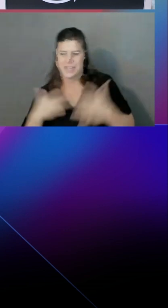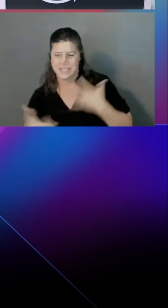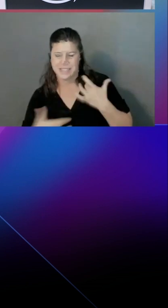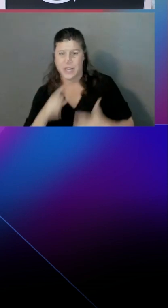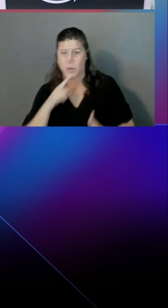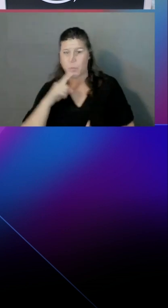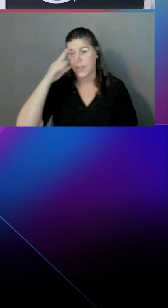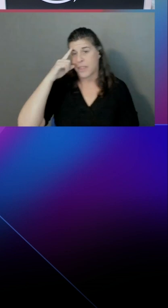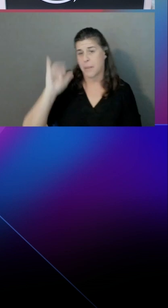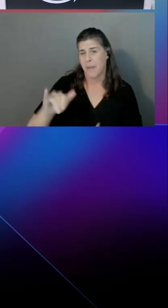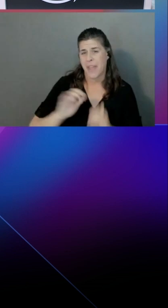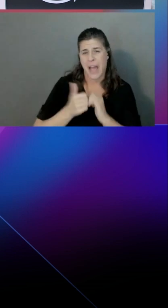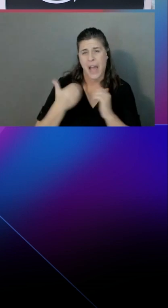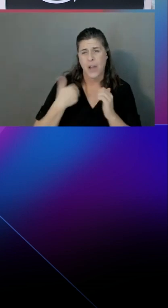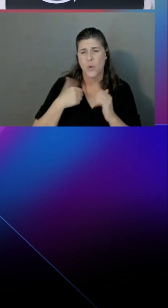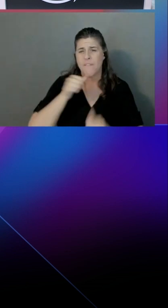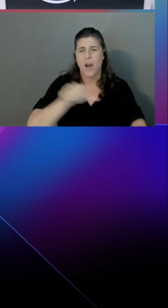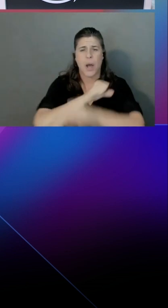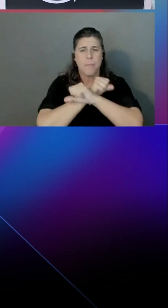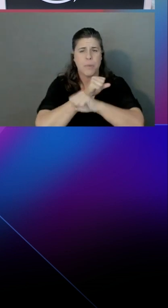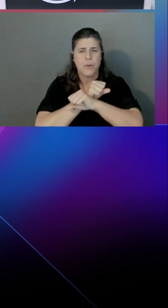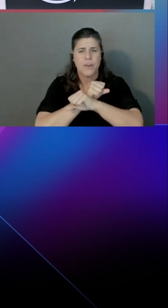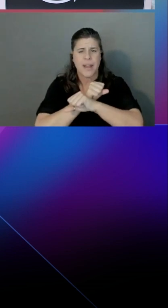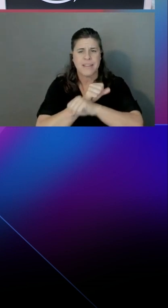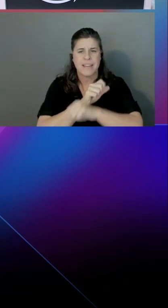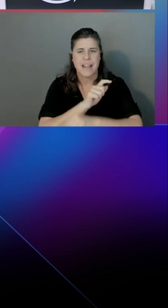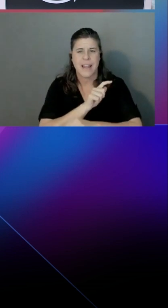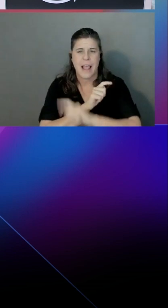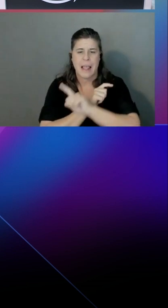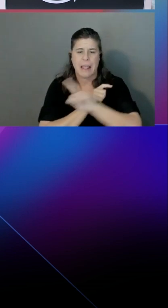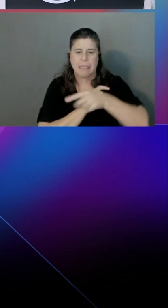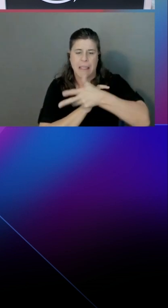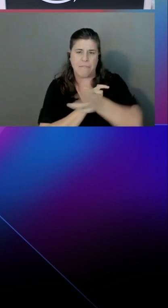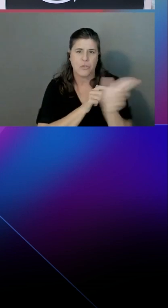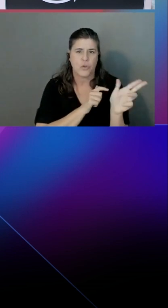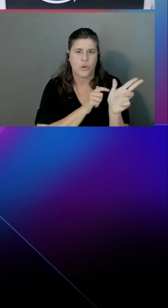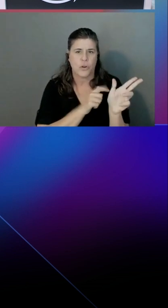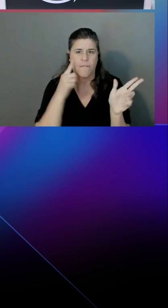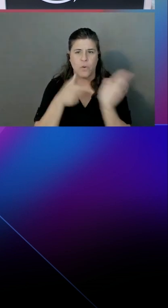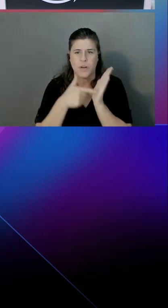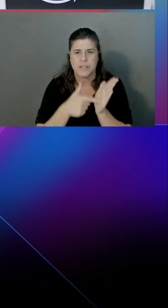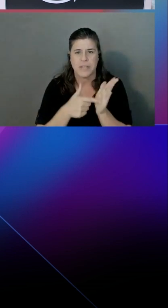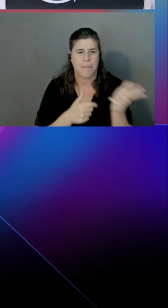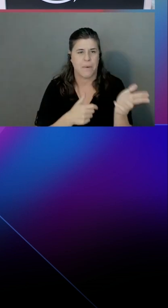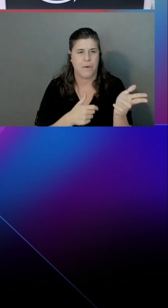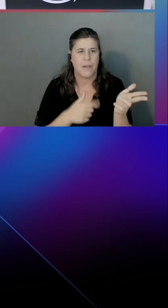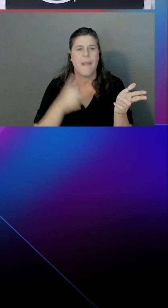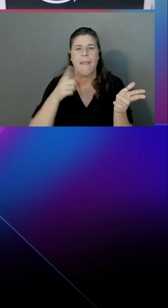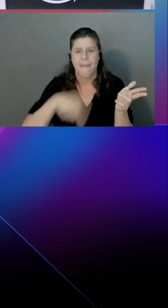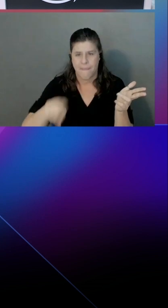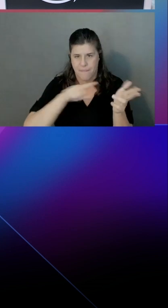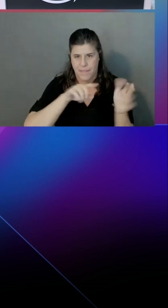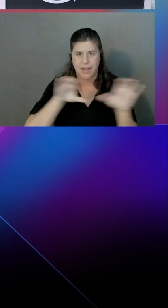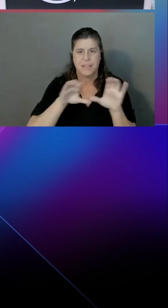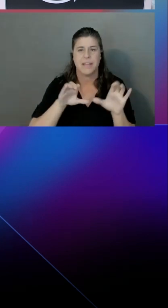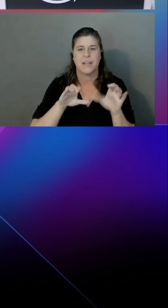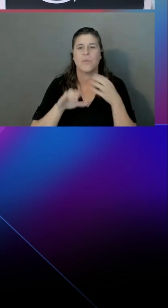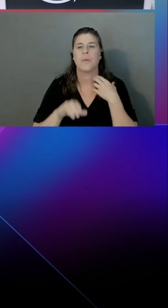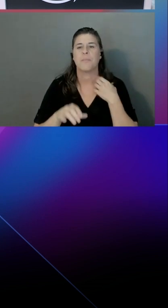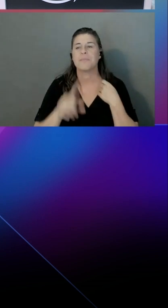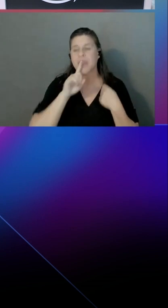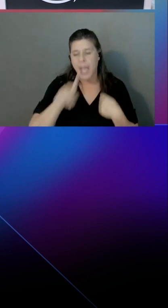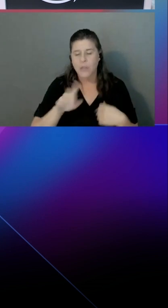an unprotected left turn, right? For example, they did before they actually performed that in